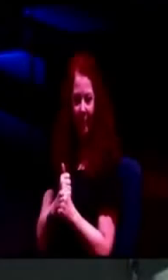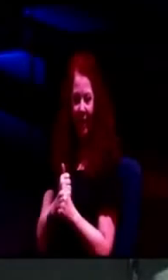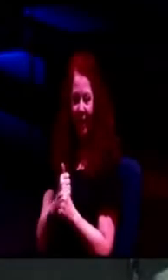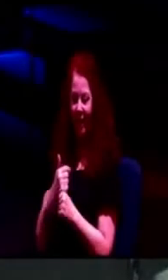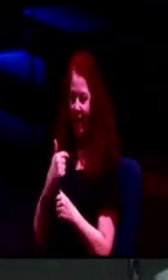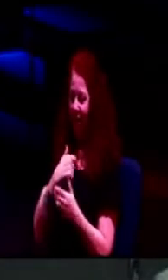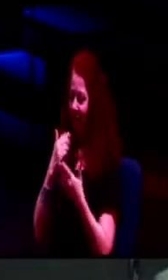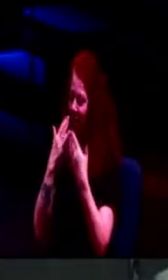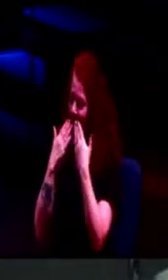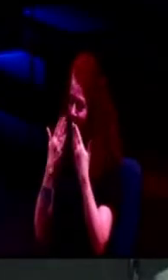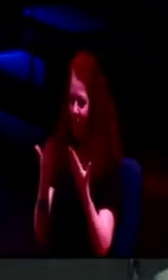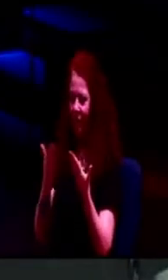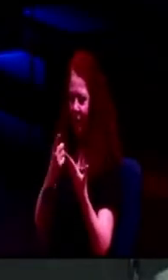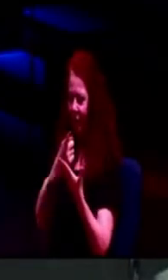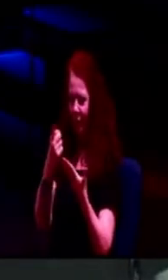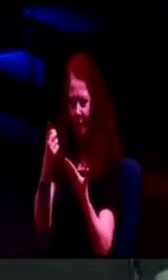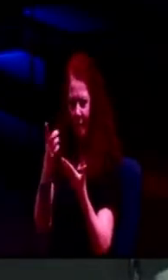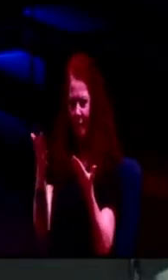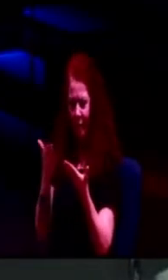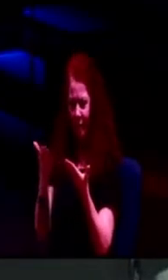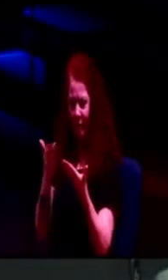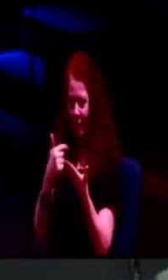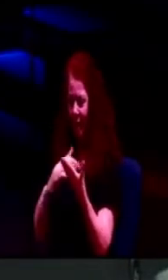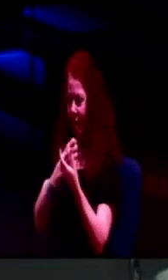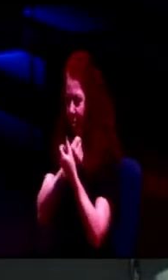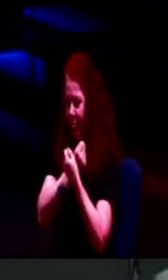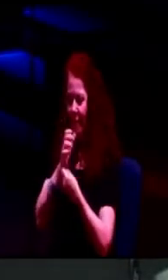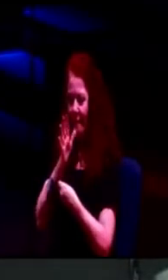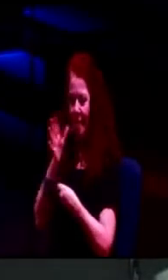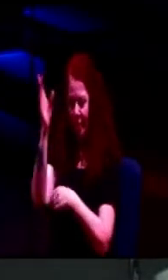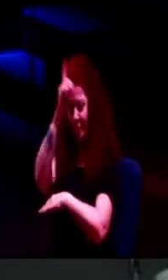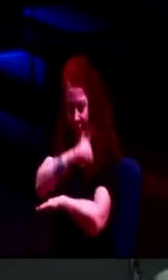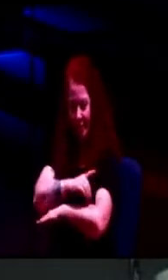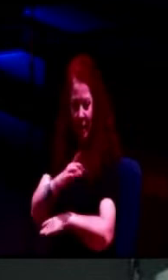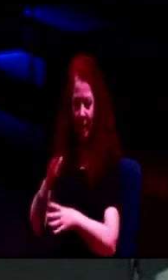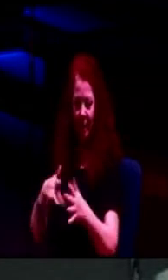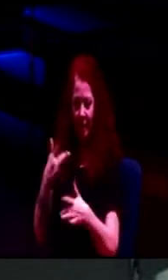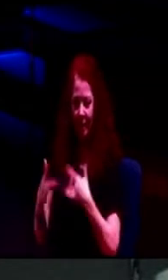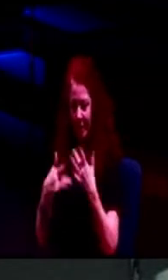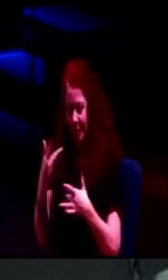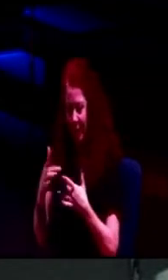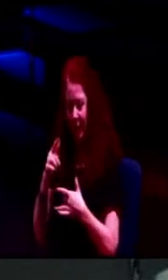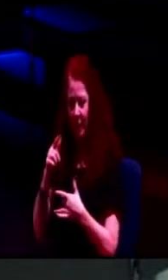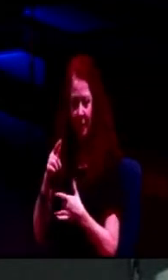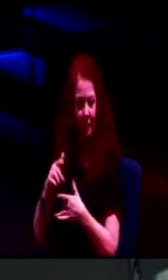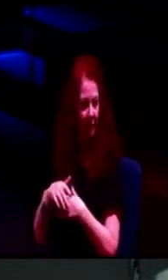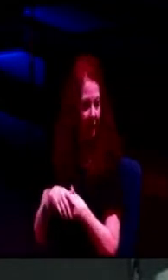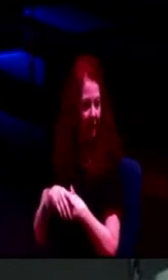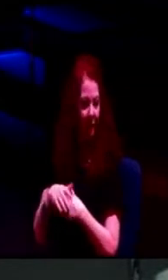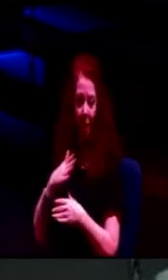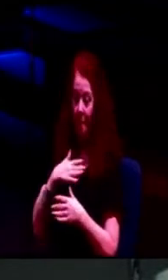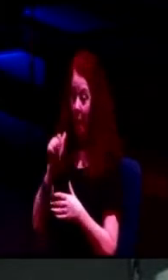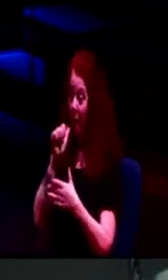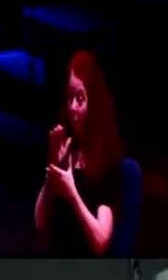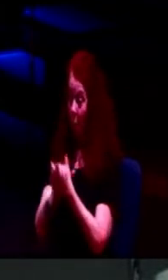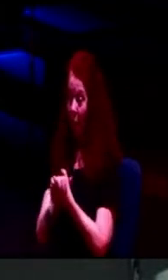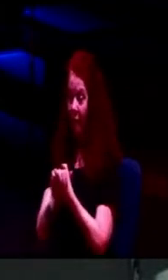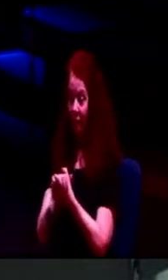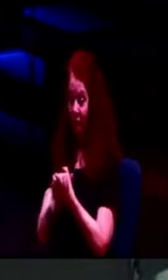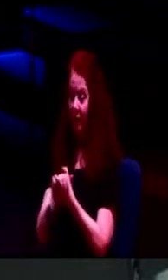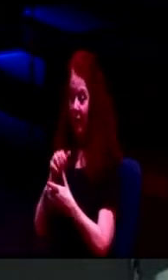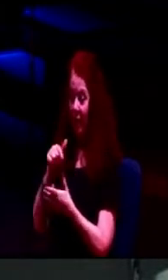I'm so grateful that you guys are here this morning. I love Mother's Day. I was so excited for Cheryl this week, you know, Mother's Day. And I told her, I said,